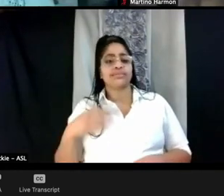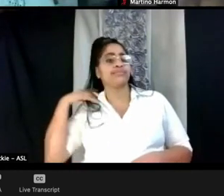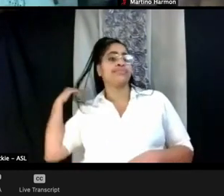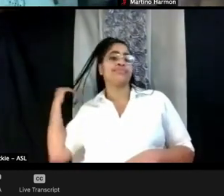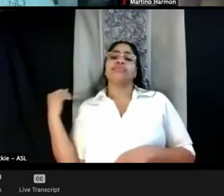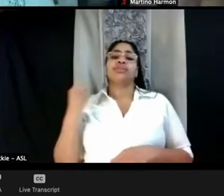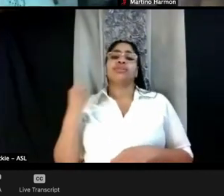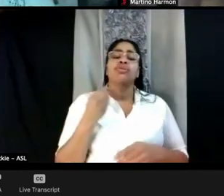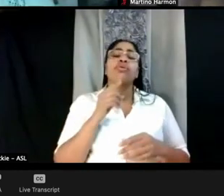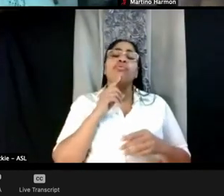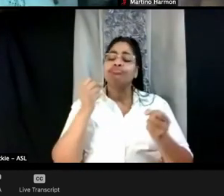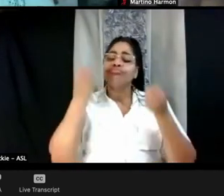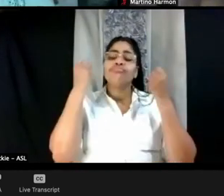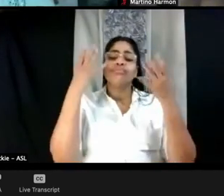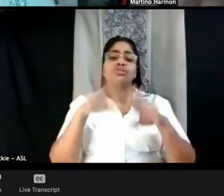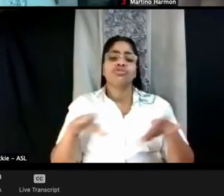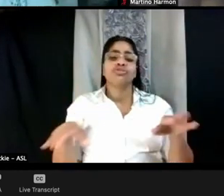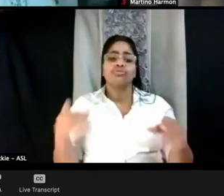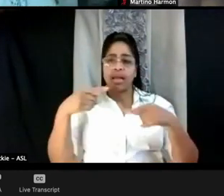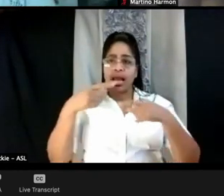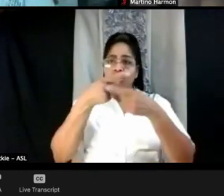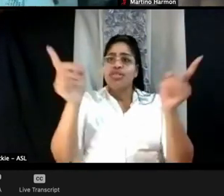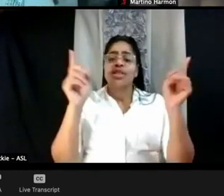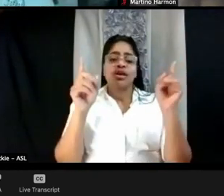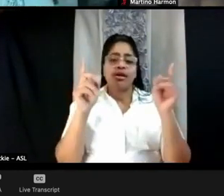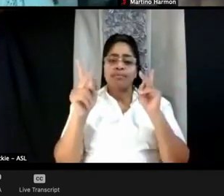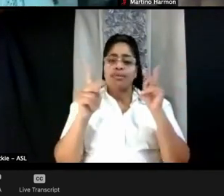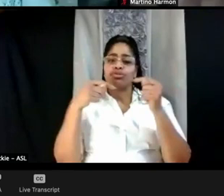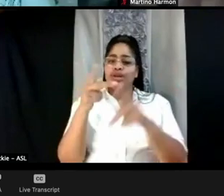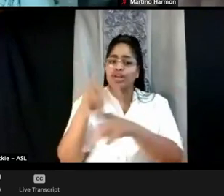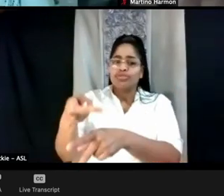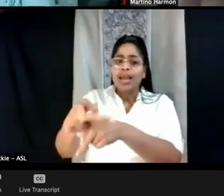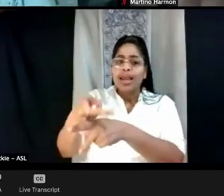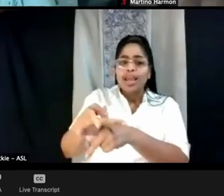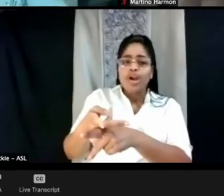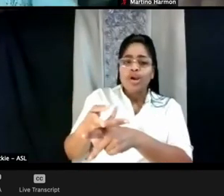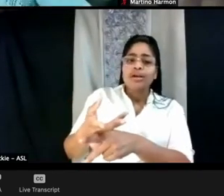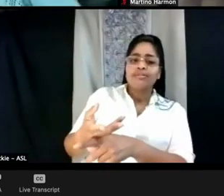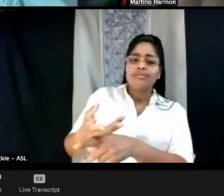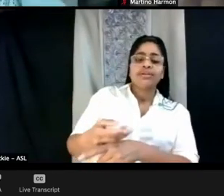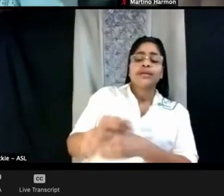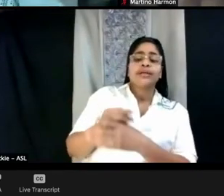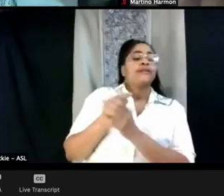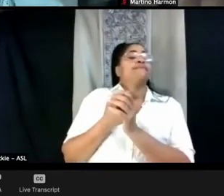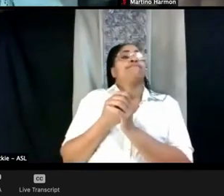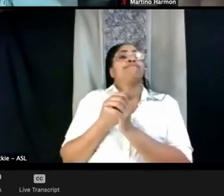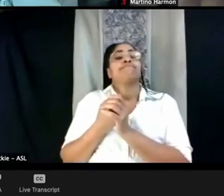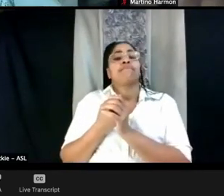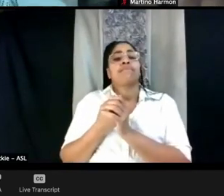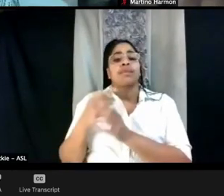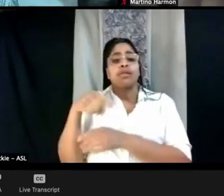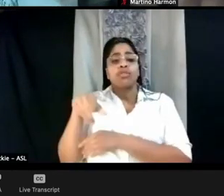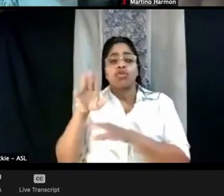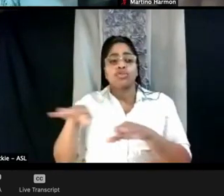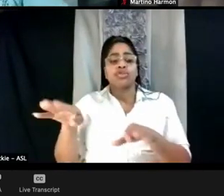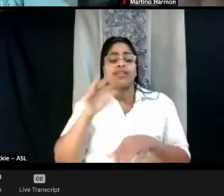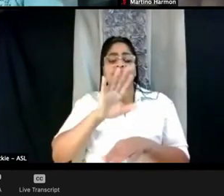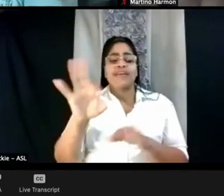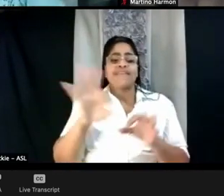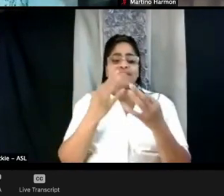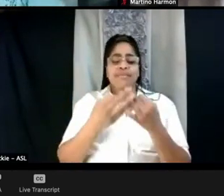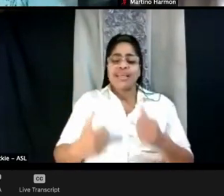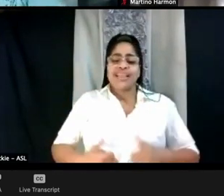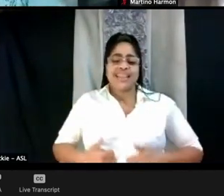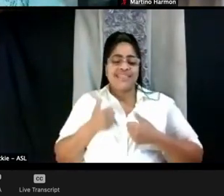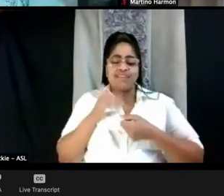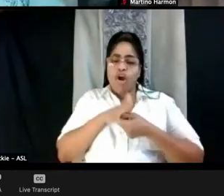there are many, many children out there that people are trying to take care of. Those children and their families are living all